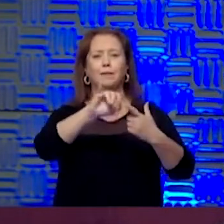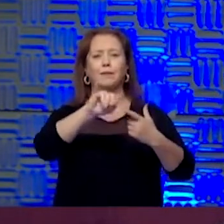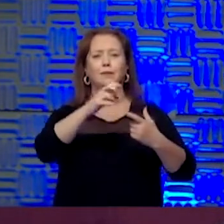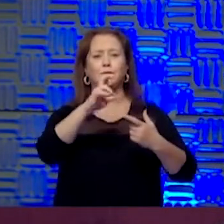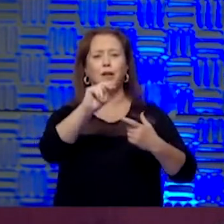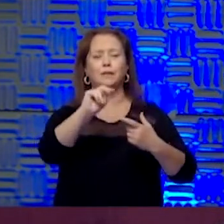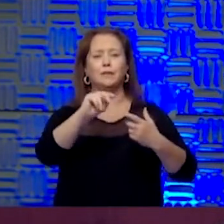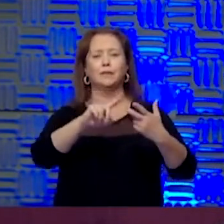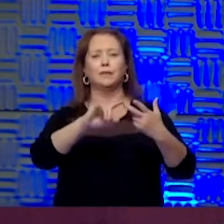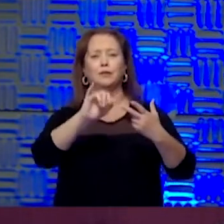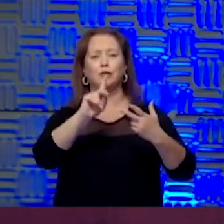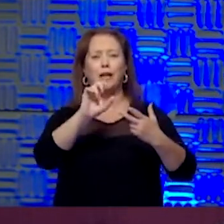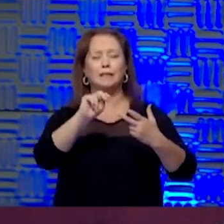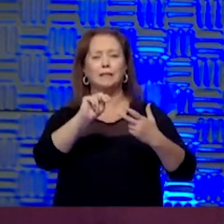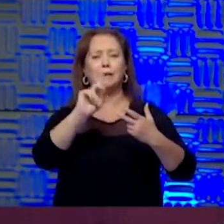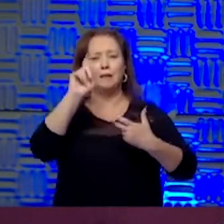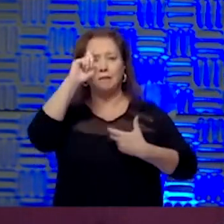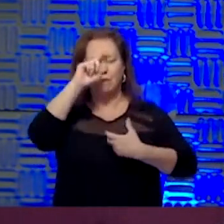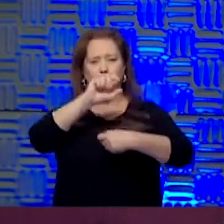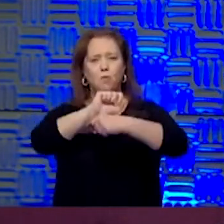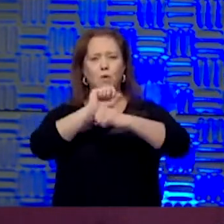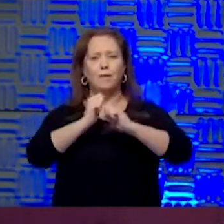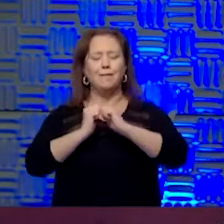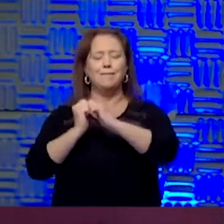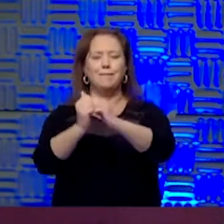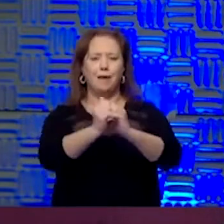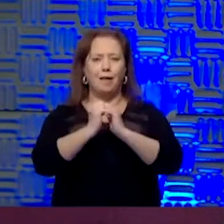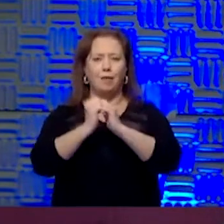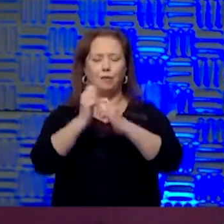Missouri come together and get things done. I mean, that.